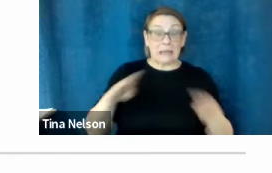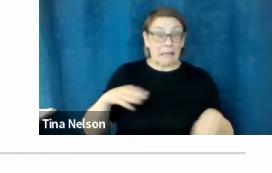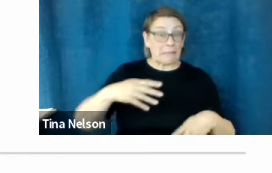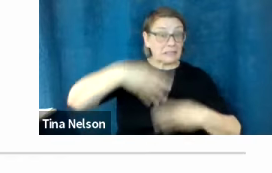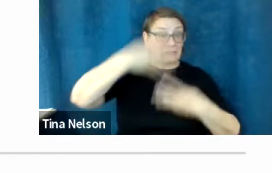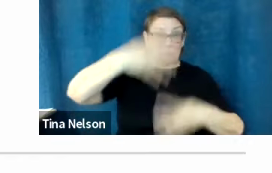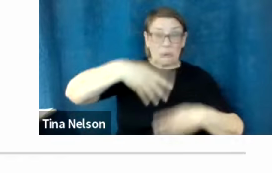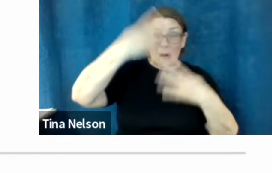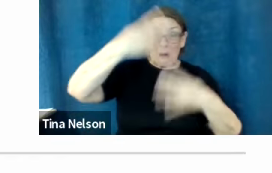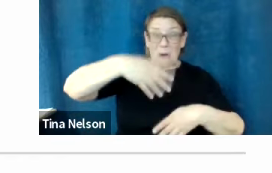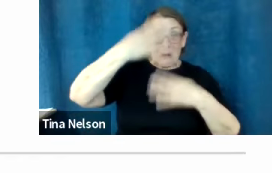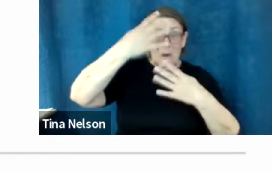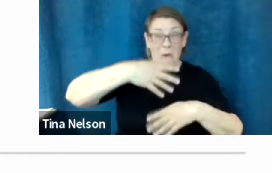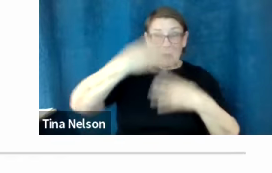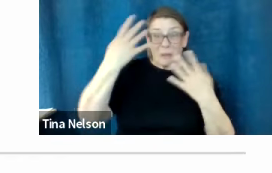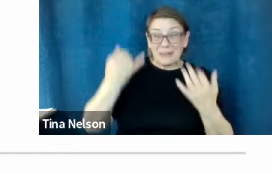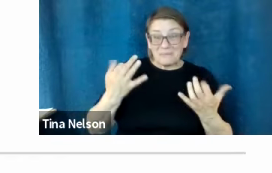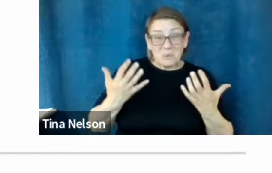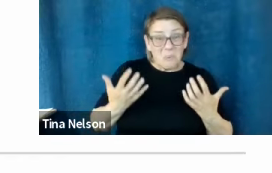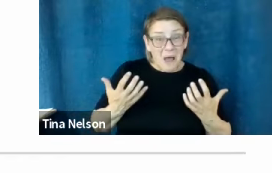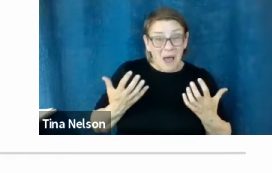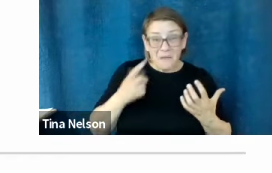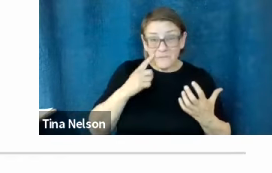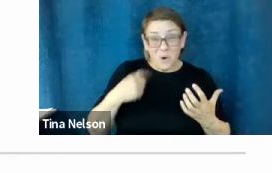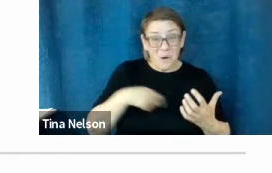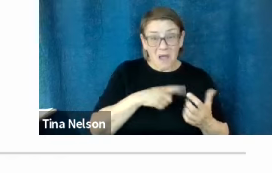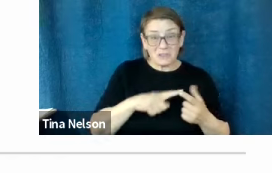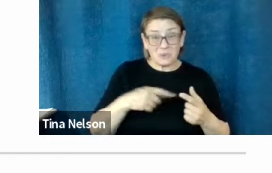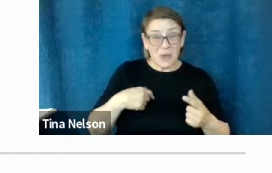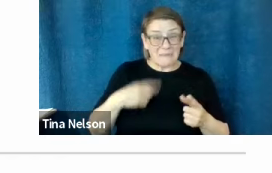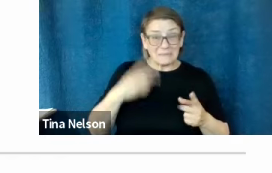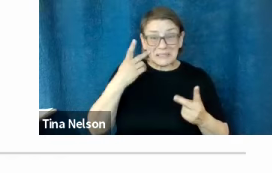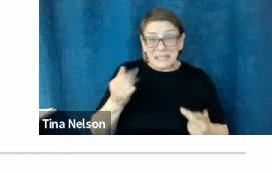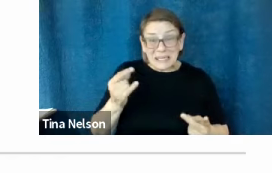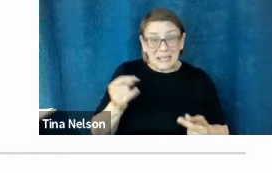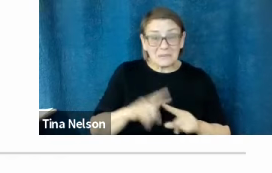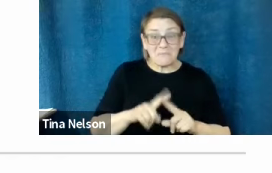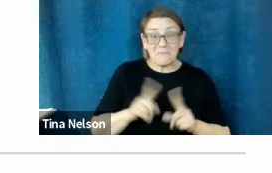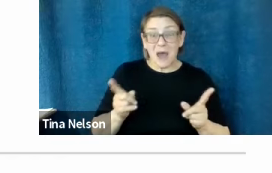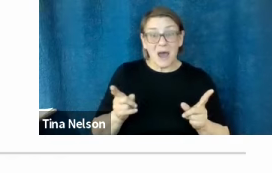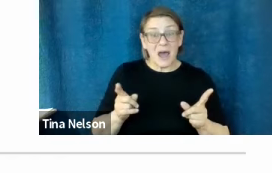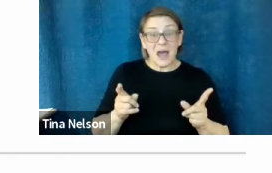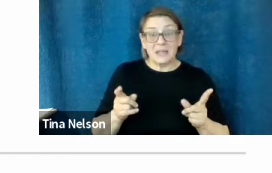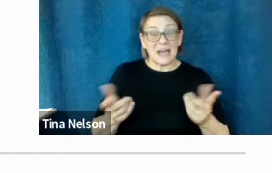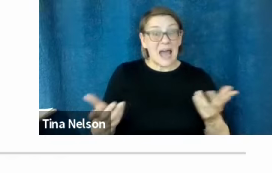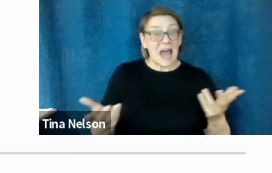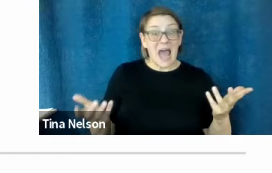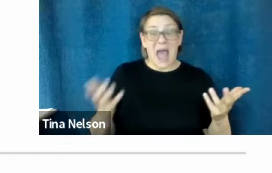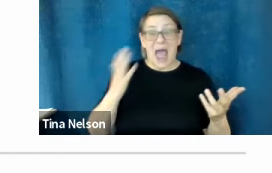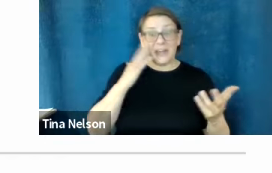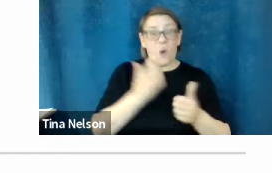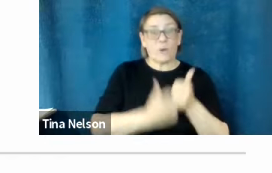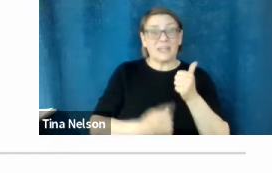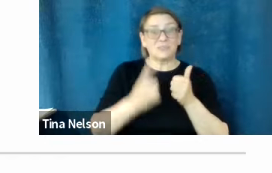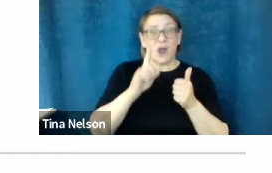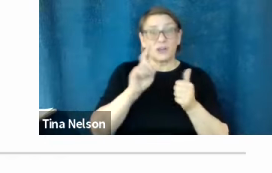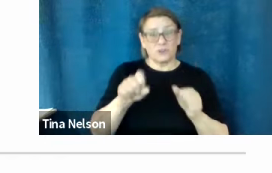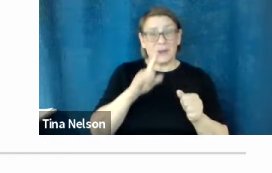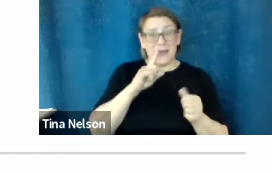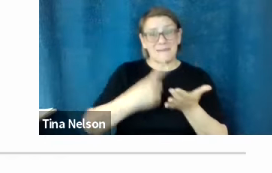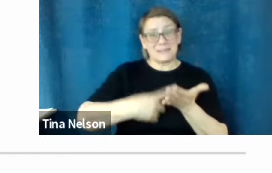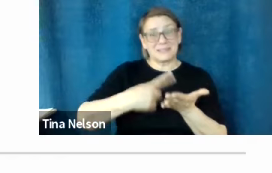through each slide for the sake of us having exposure to it, but I know each one can have a discussion